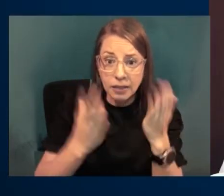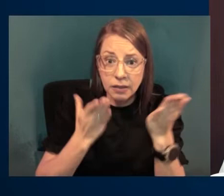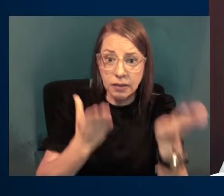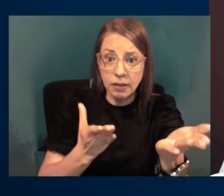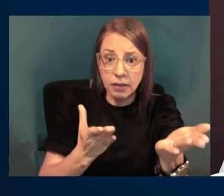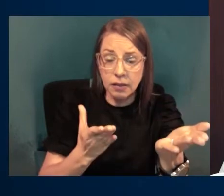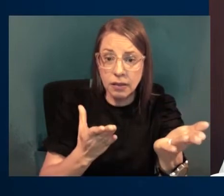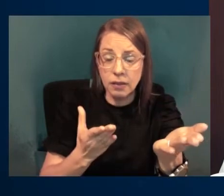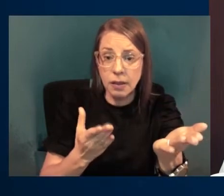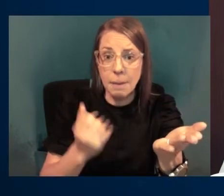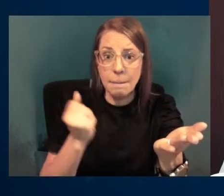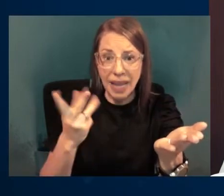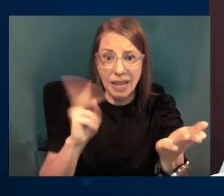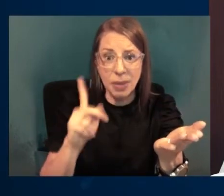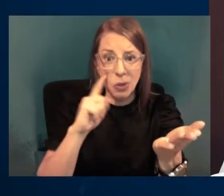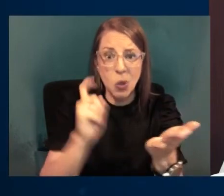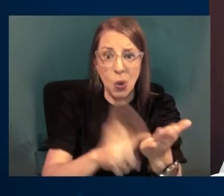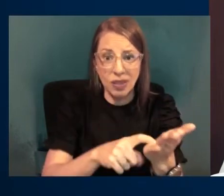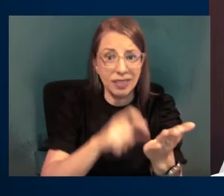to mask indoors?